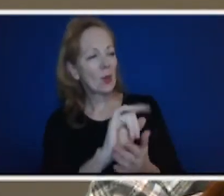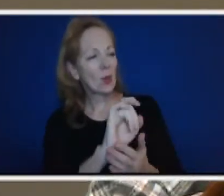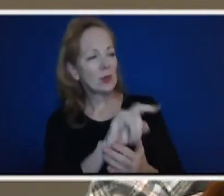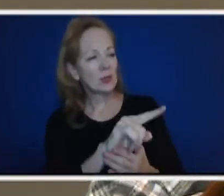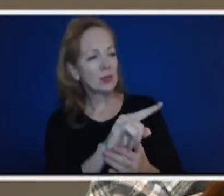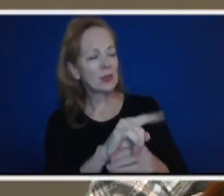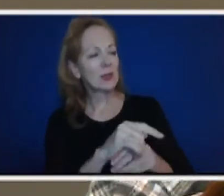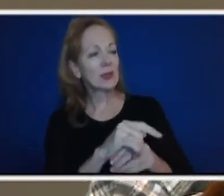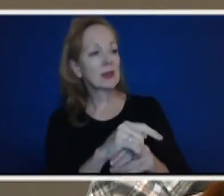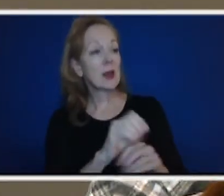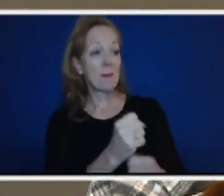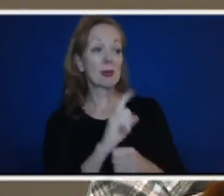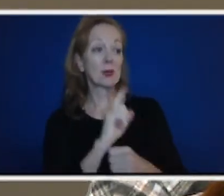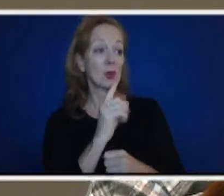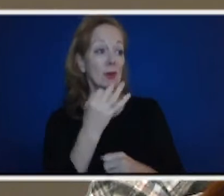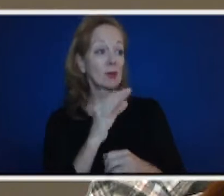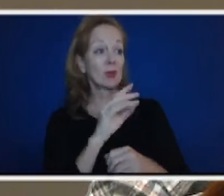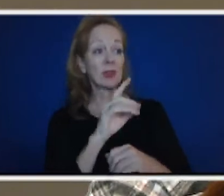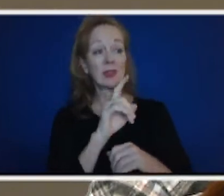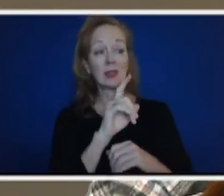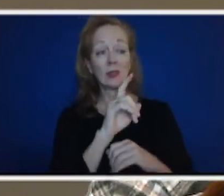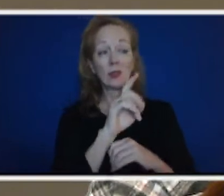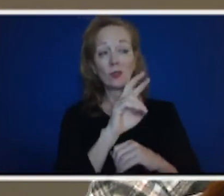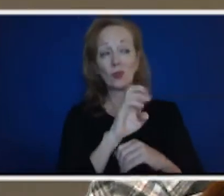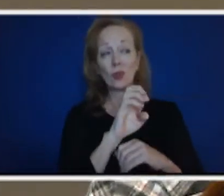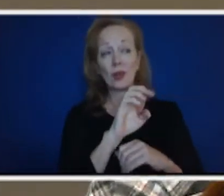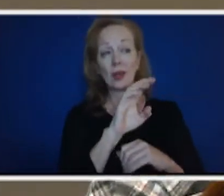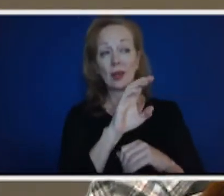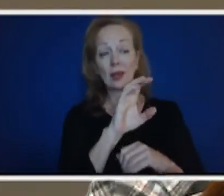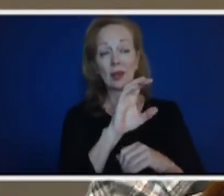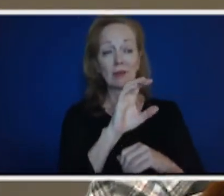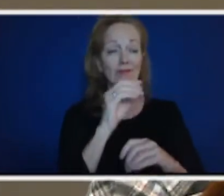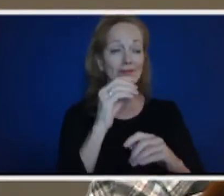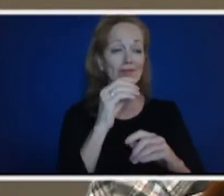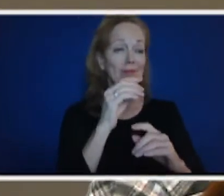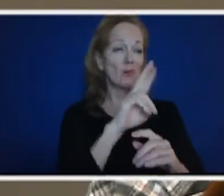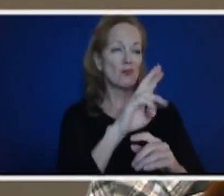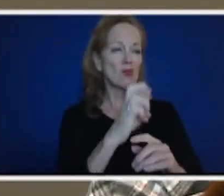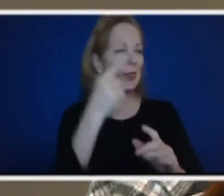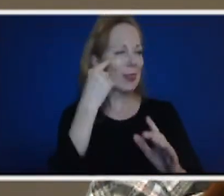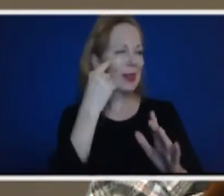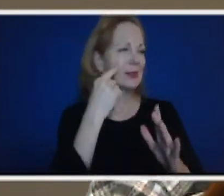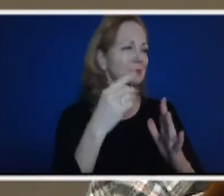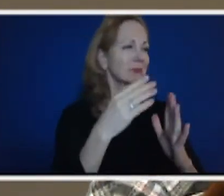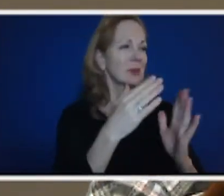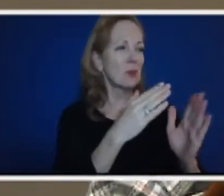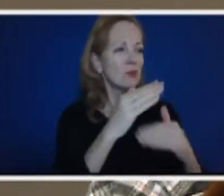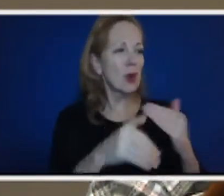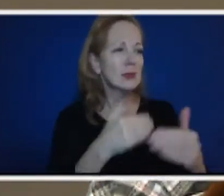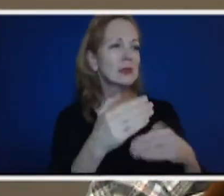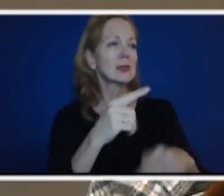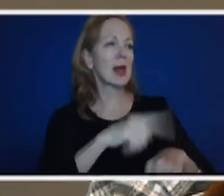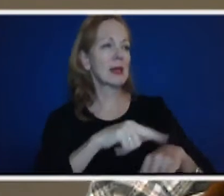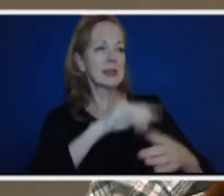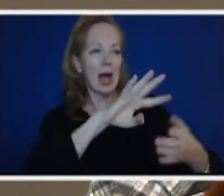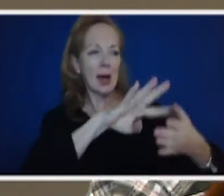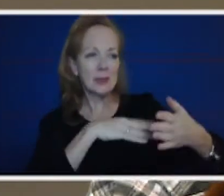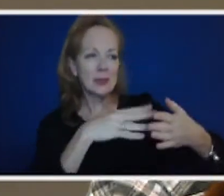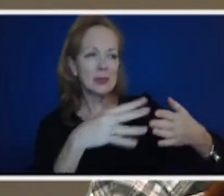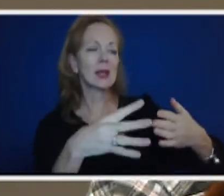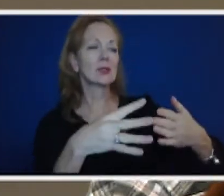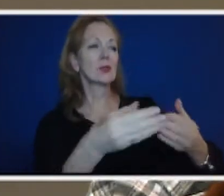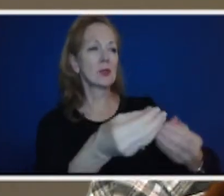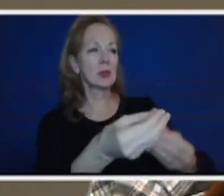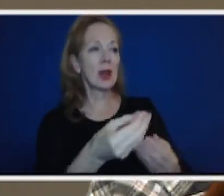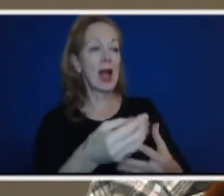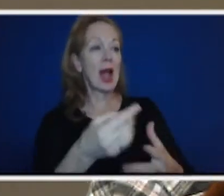to reconsider our process on what is the time frame that's been given, because I